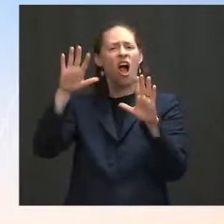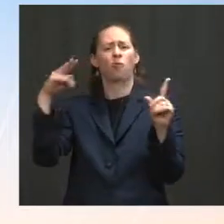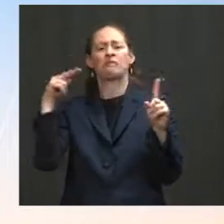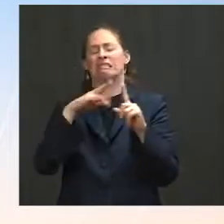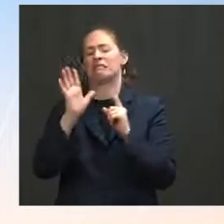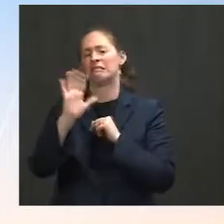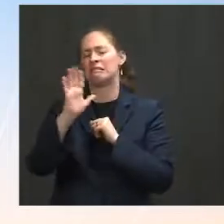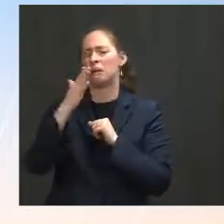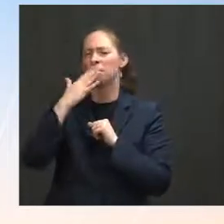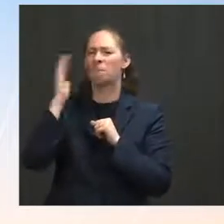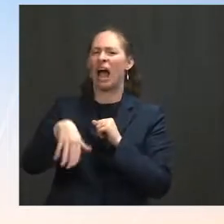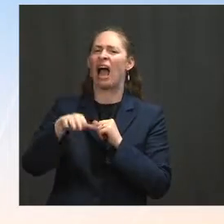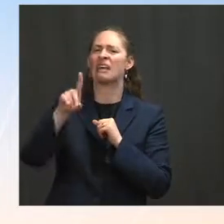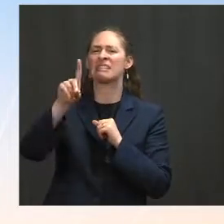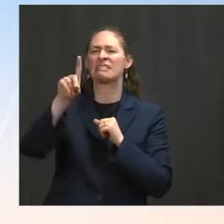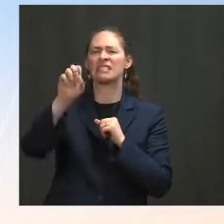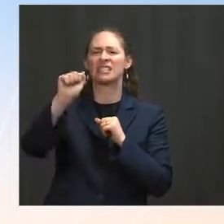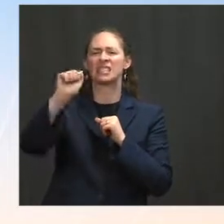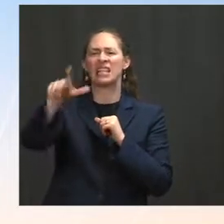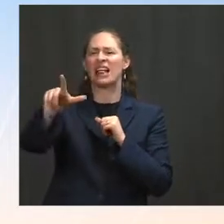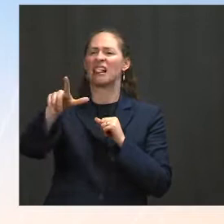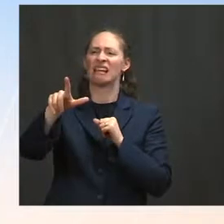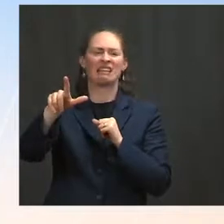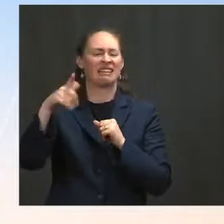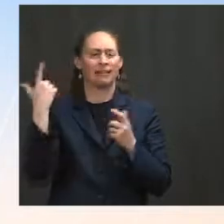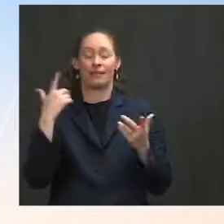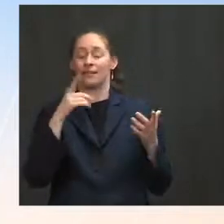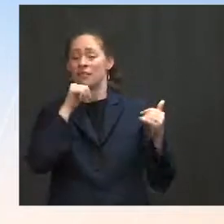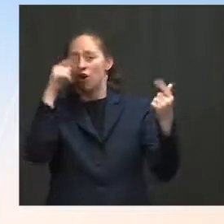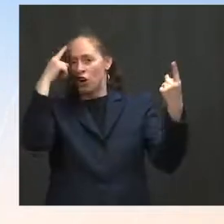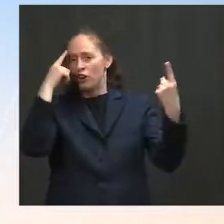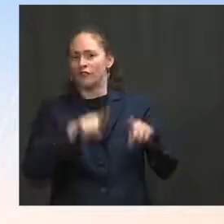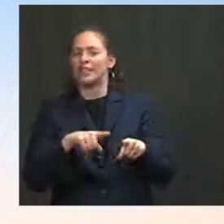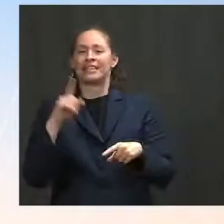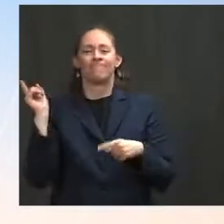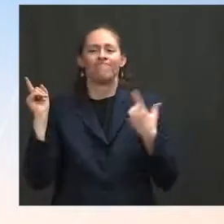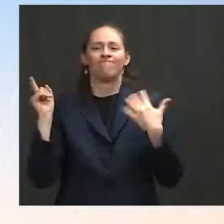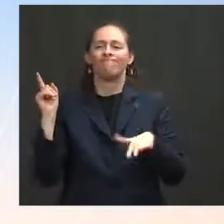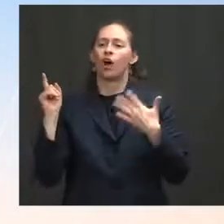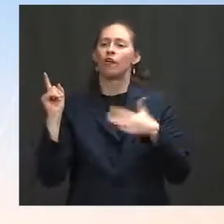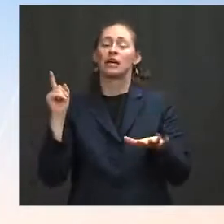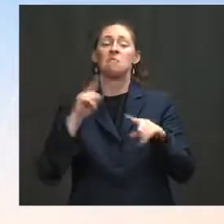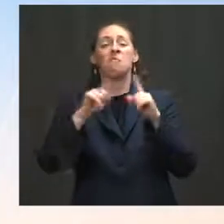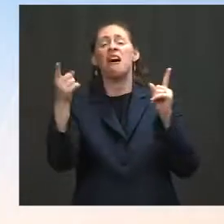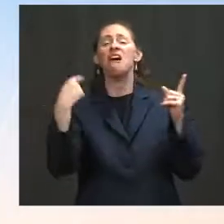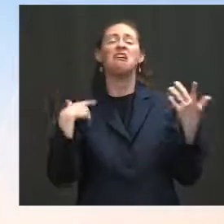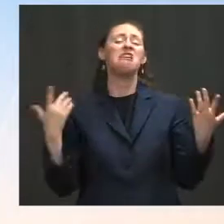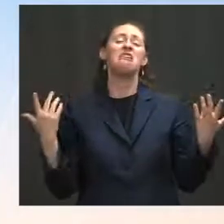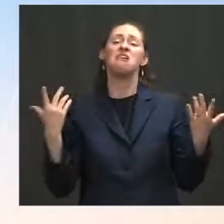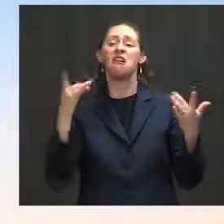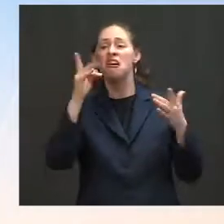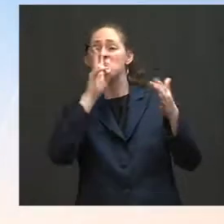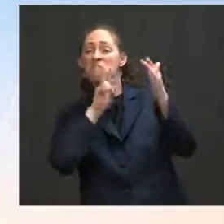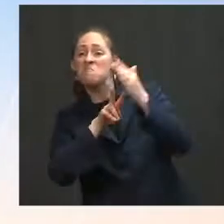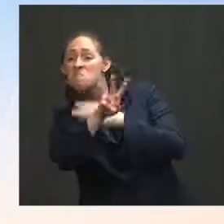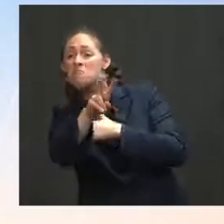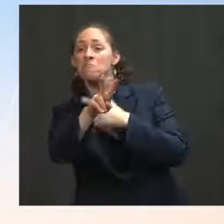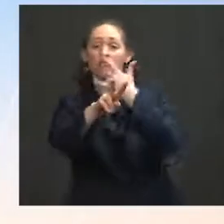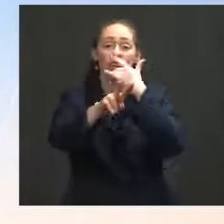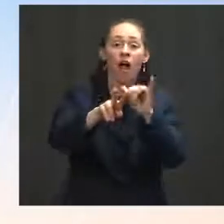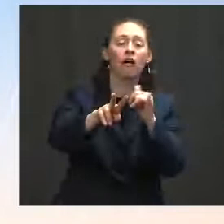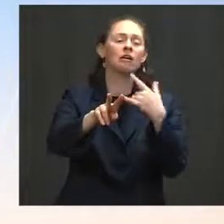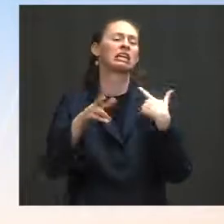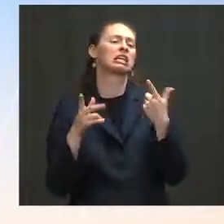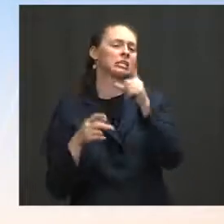global issues involved in it, but I'm not going to predict for you what the outcome of the meeting will look like. Yeah. Real quick on Haiti.